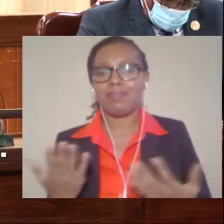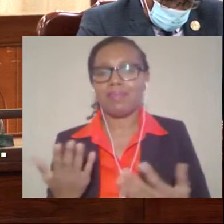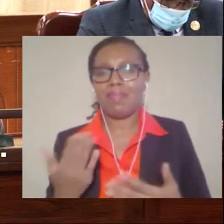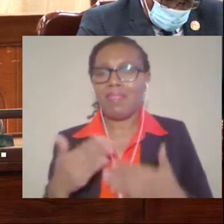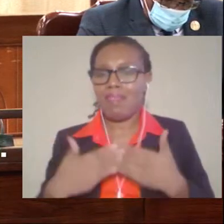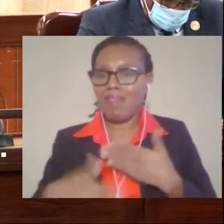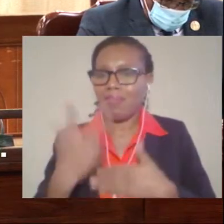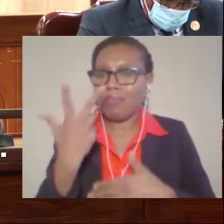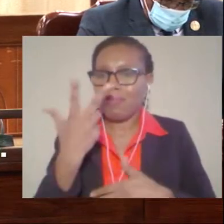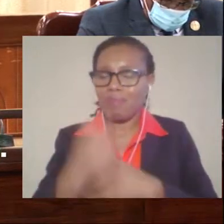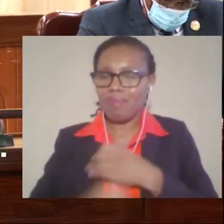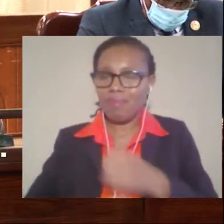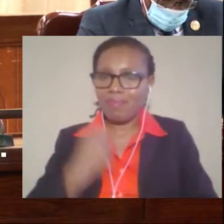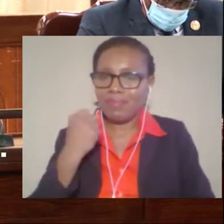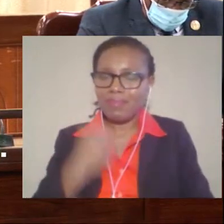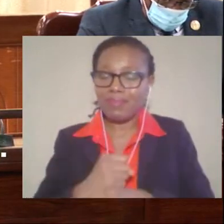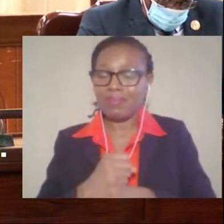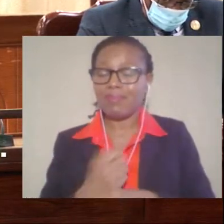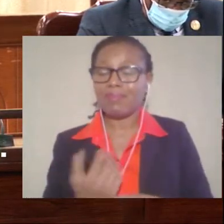We've just discovered